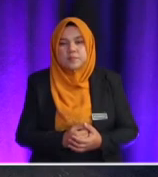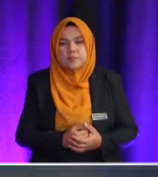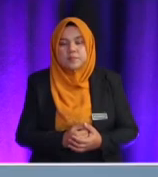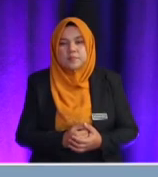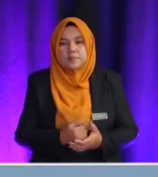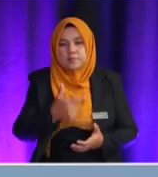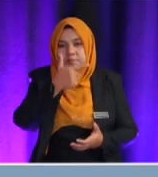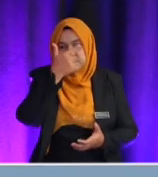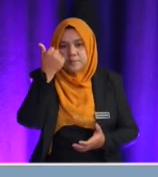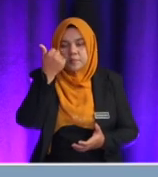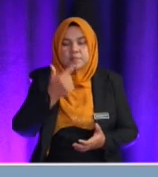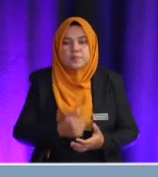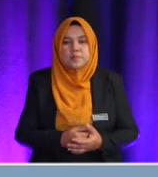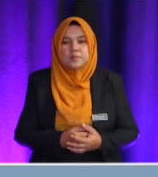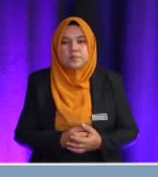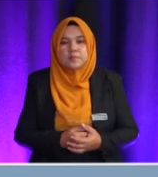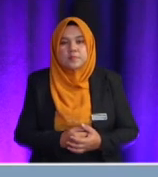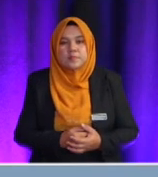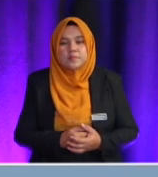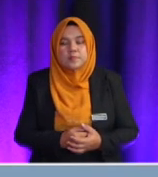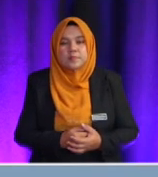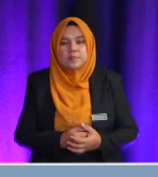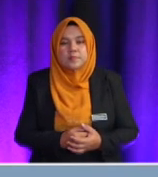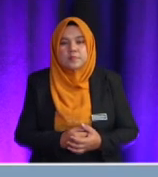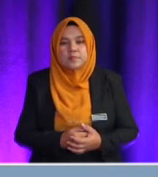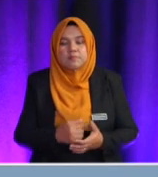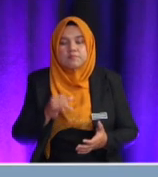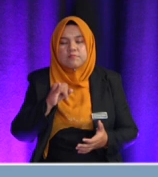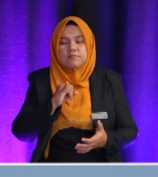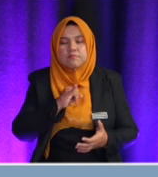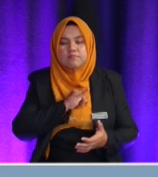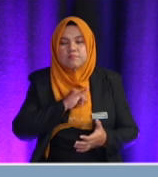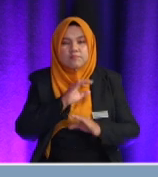For example, I'm afraid to speak in front of my friend.